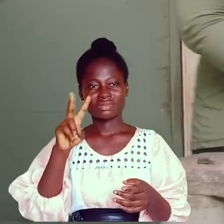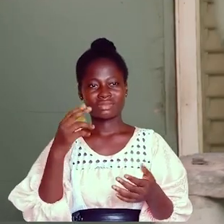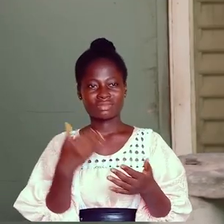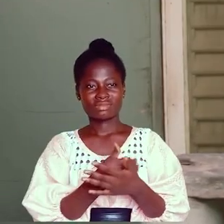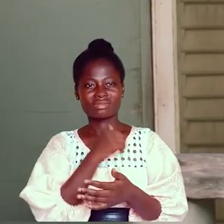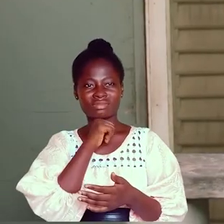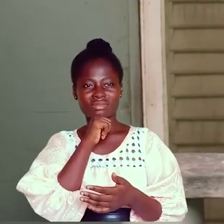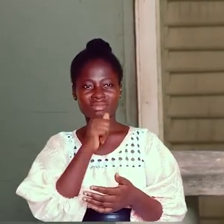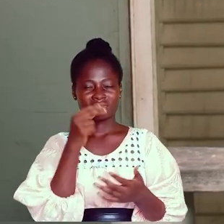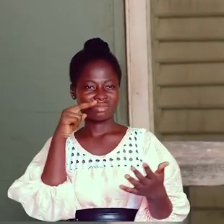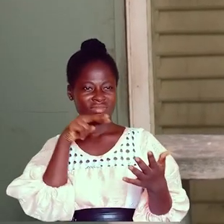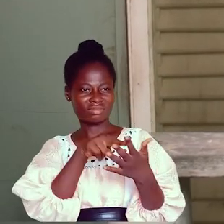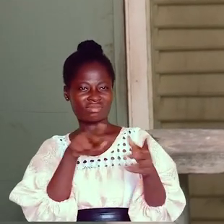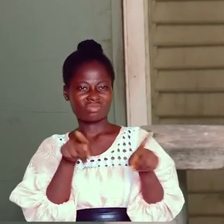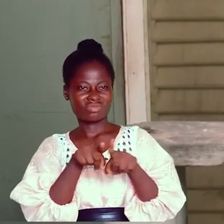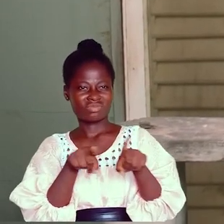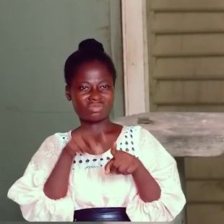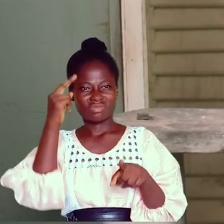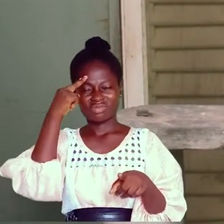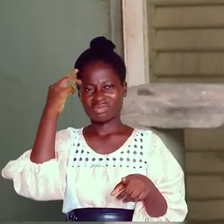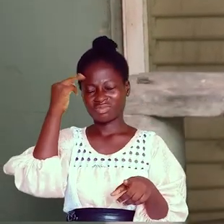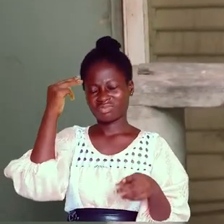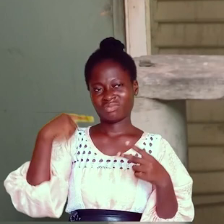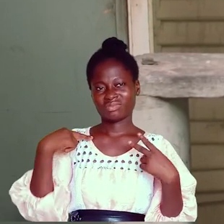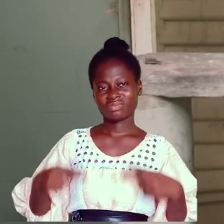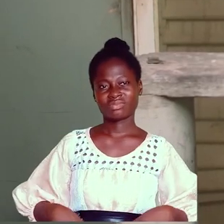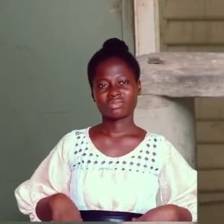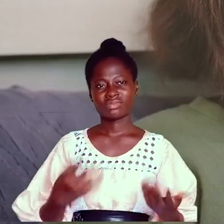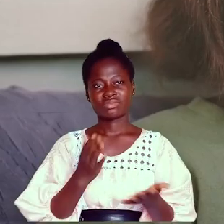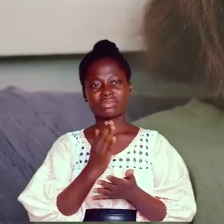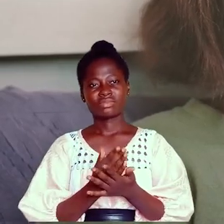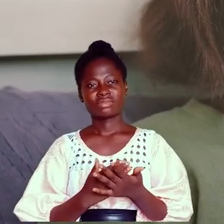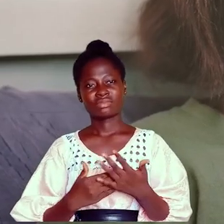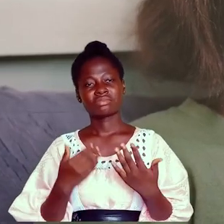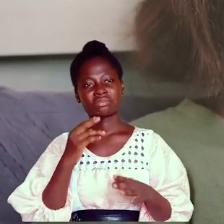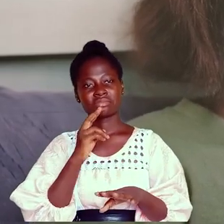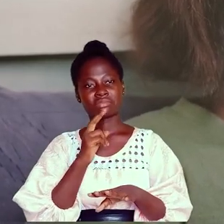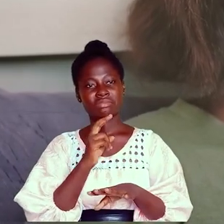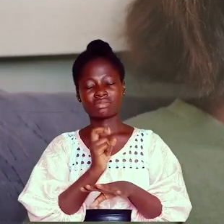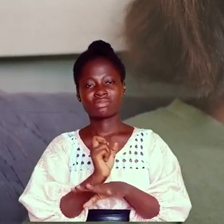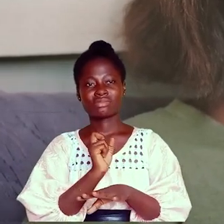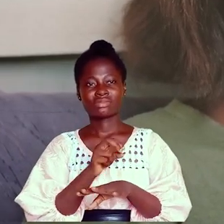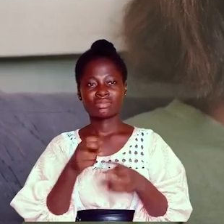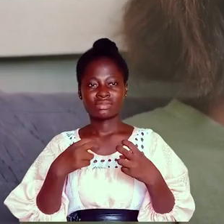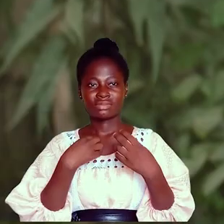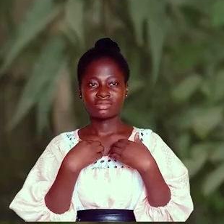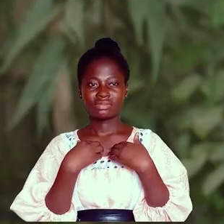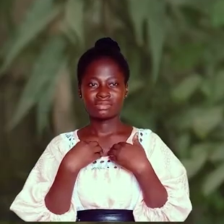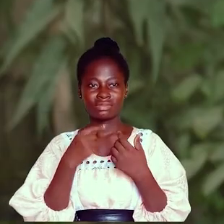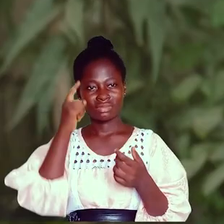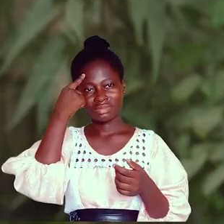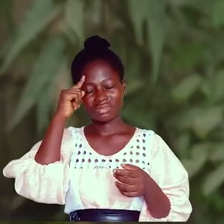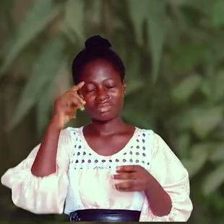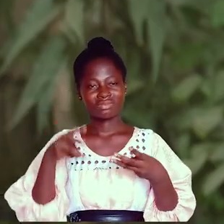another CV that doesn't look too mental health? You see, these are some of the issues that I have. And I think I